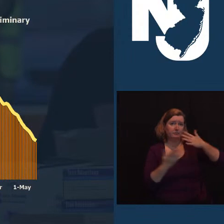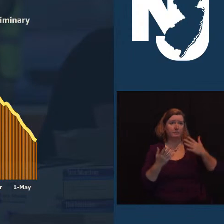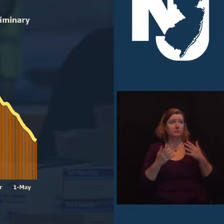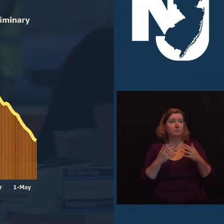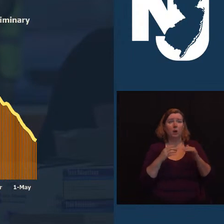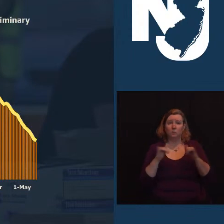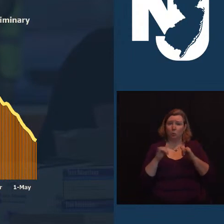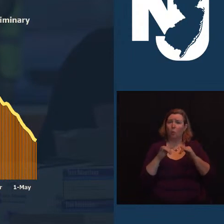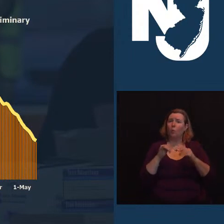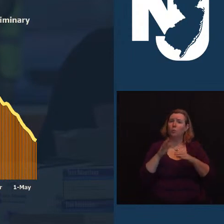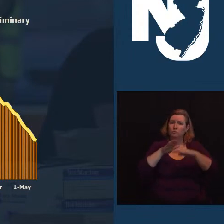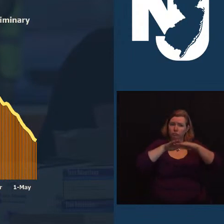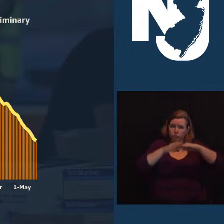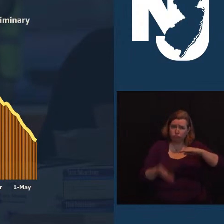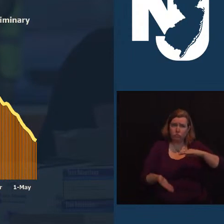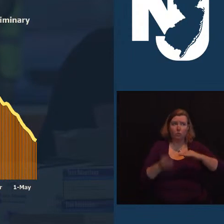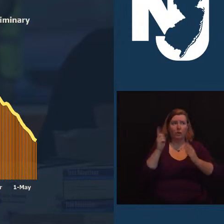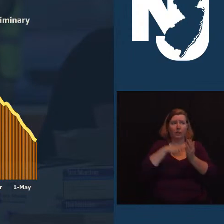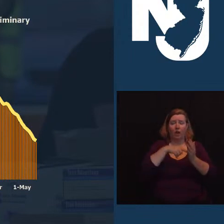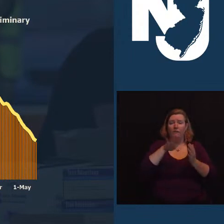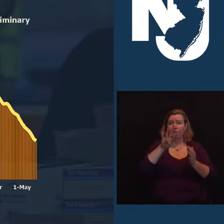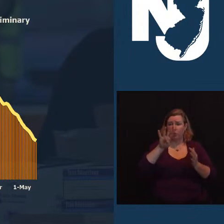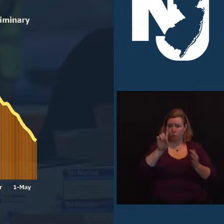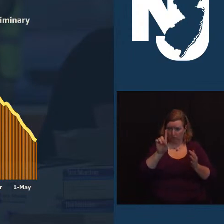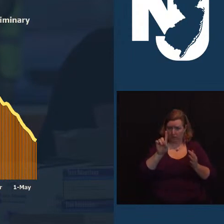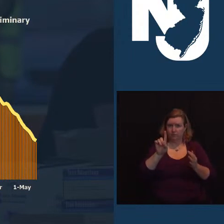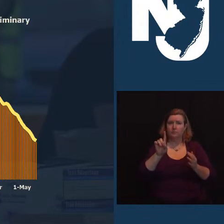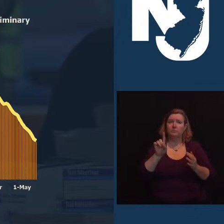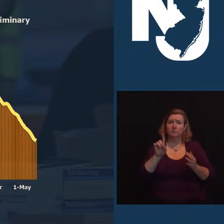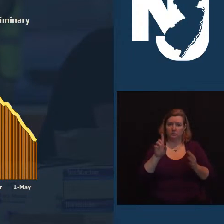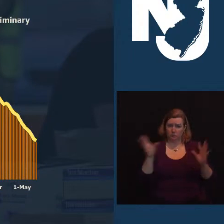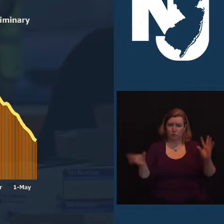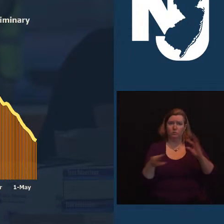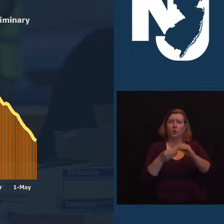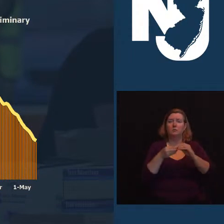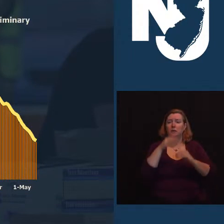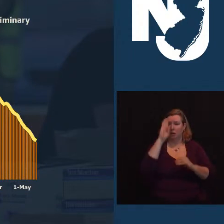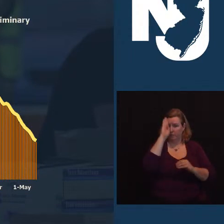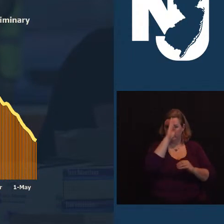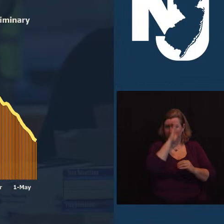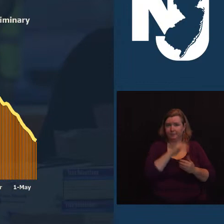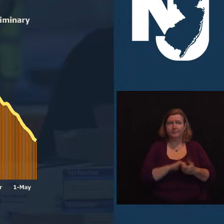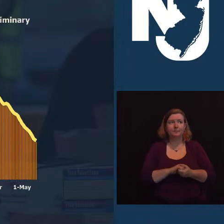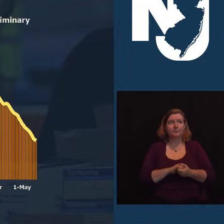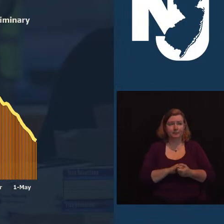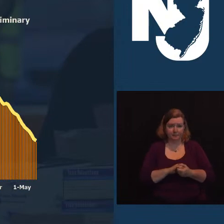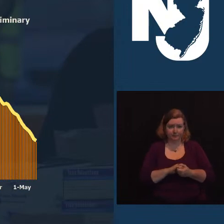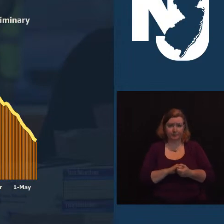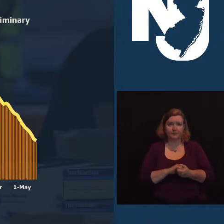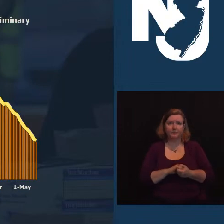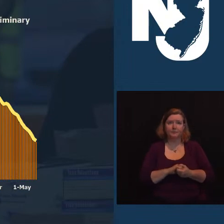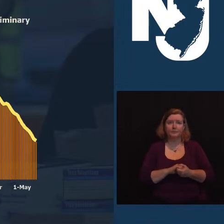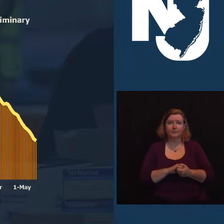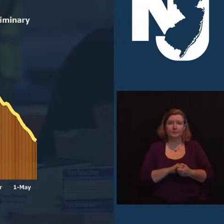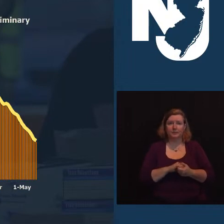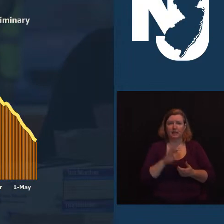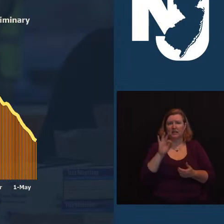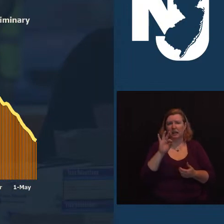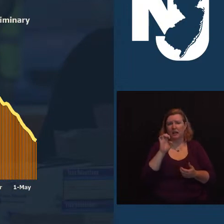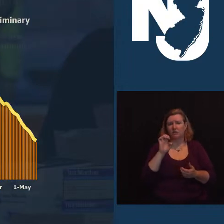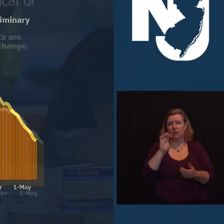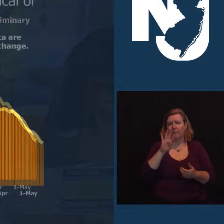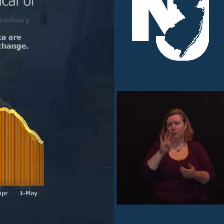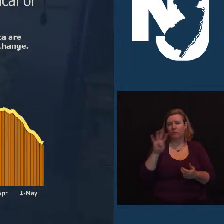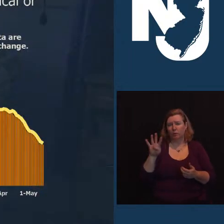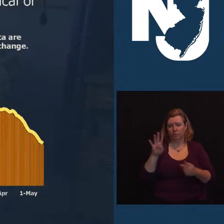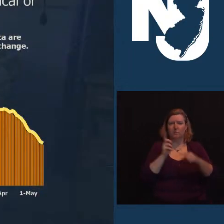direction. 1,041 is the total census, 944 of whom were confirmed positive. The ICU